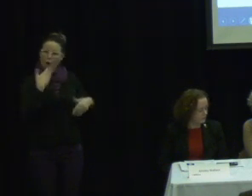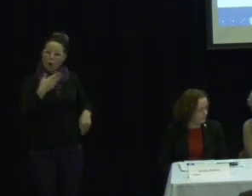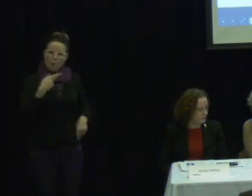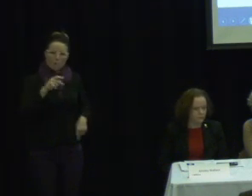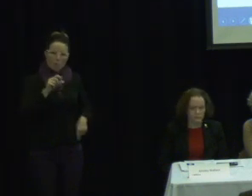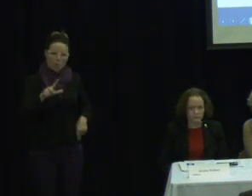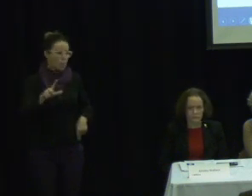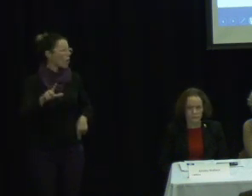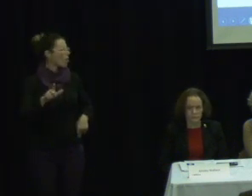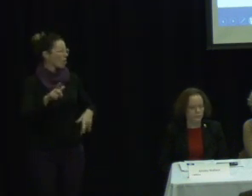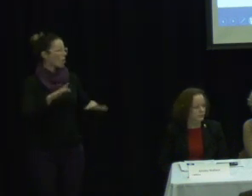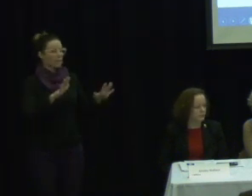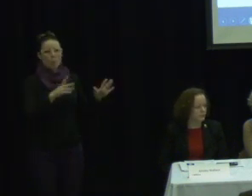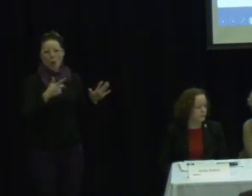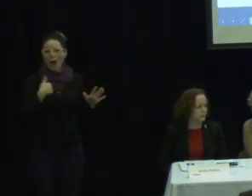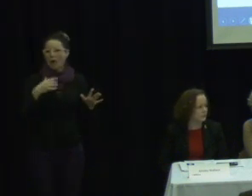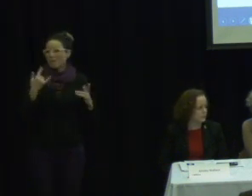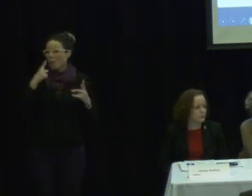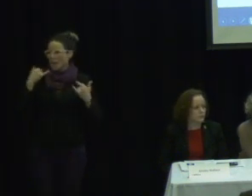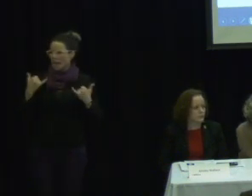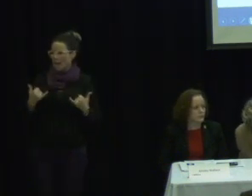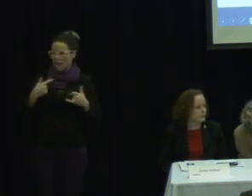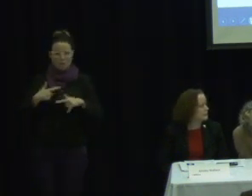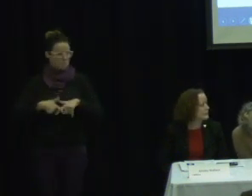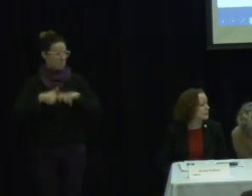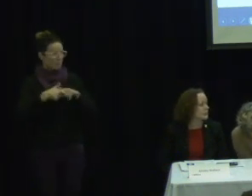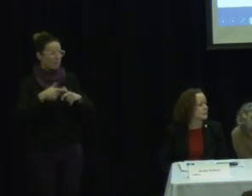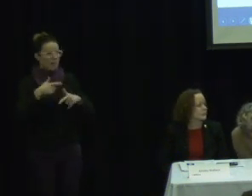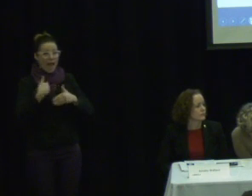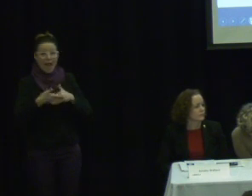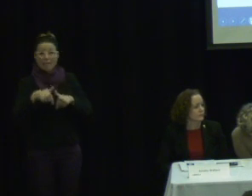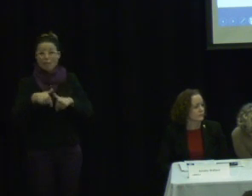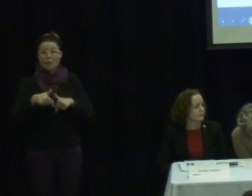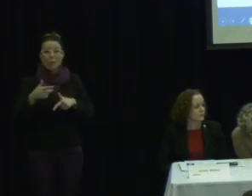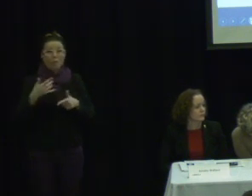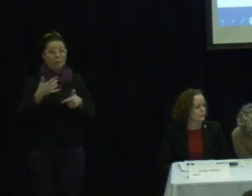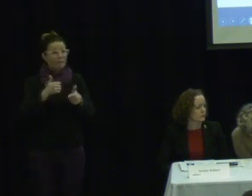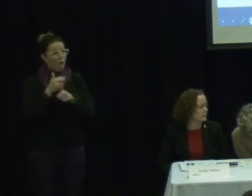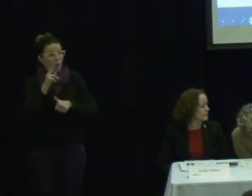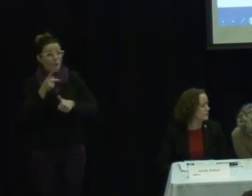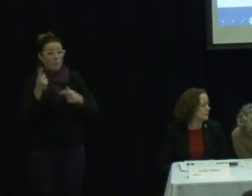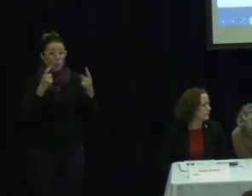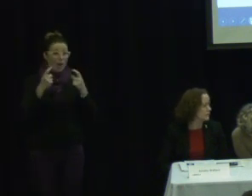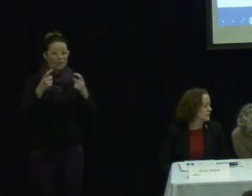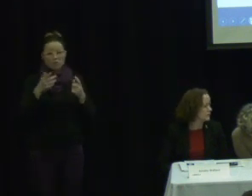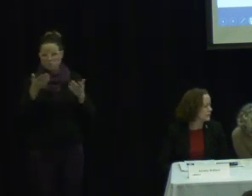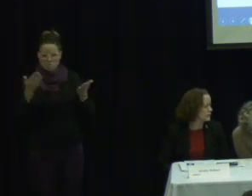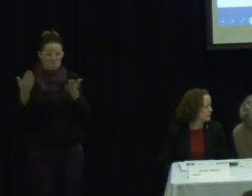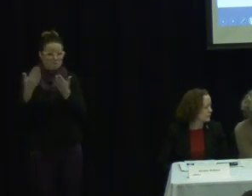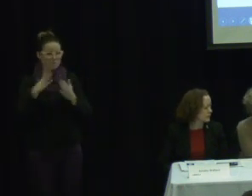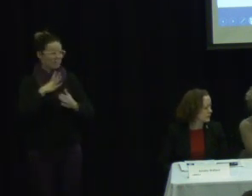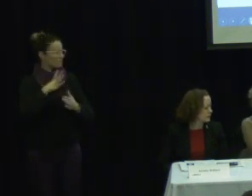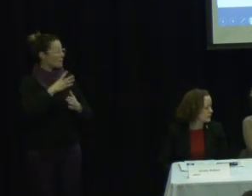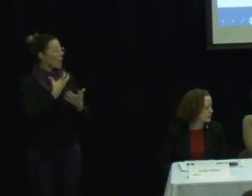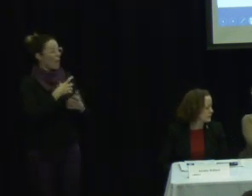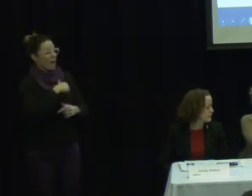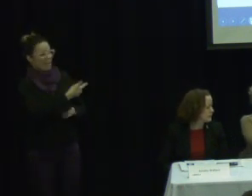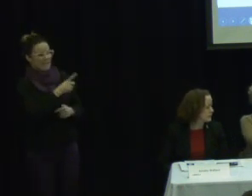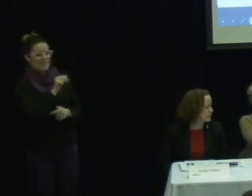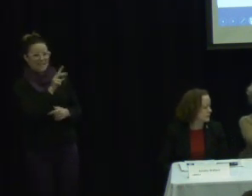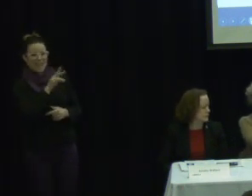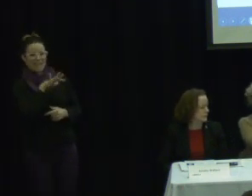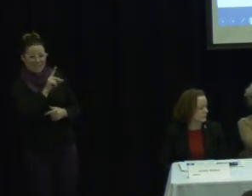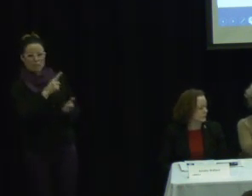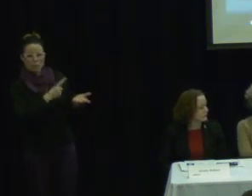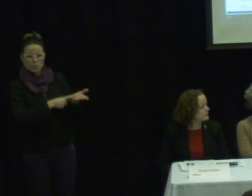happy to talk to anyone after or if there are follow-up questions, but I want to make sure that David has a chance to talk about what's happening in the ISE too.